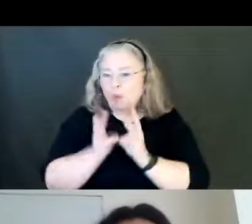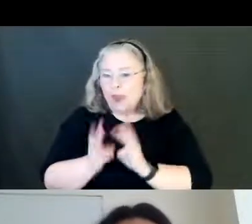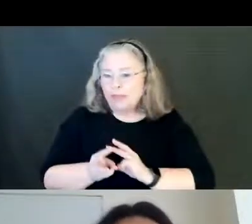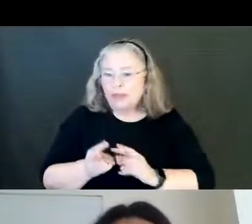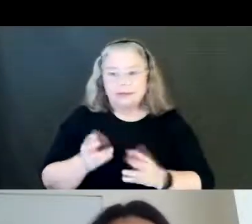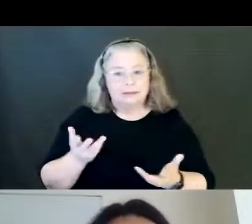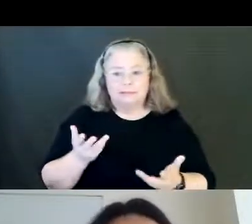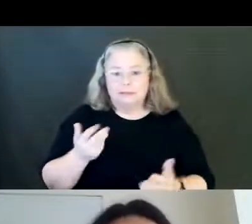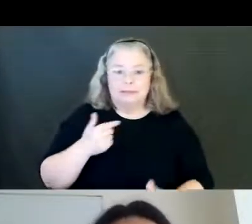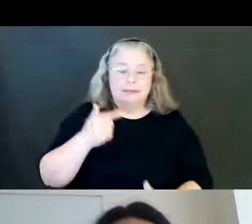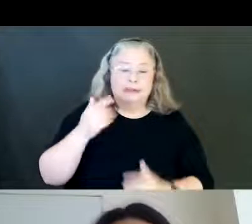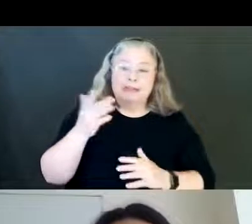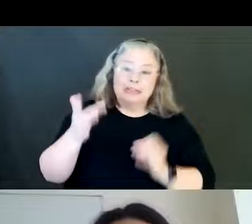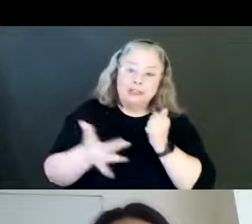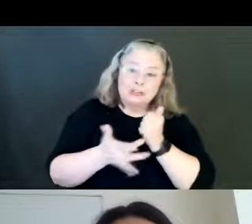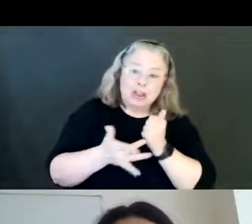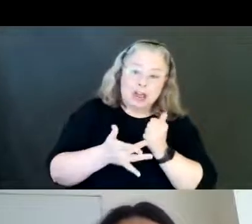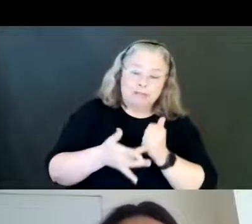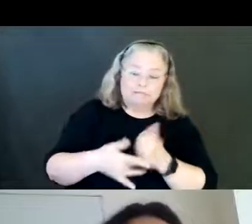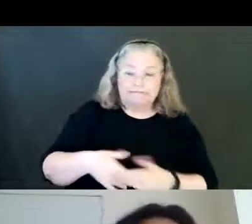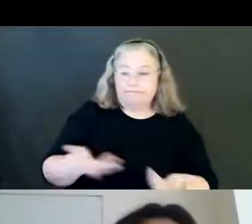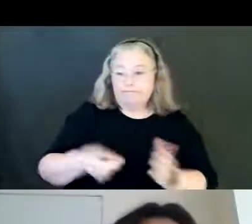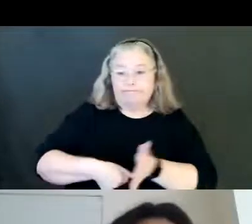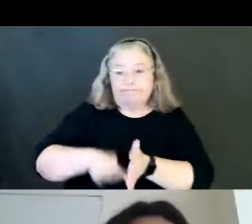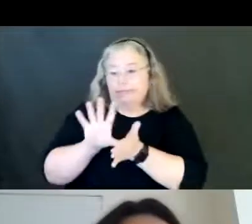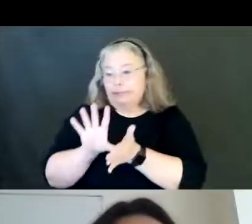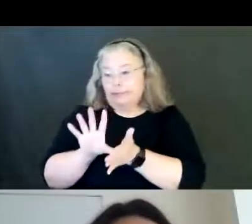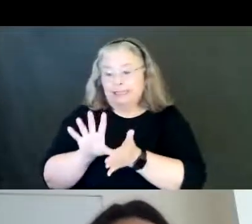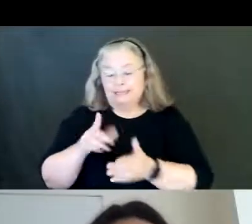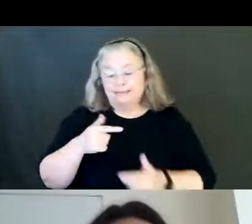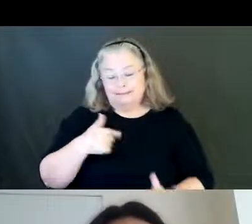technology savvy. Yep, I can even say that for myself.